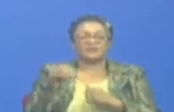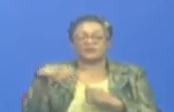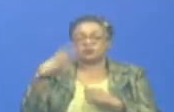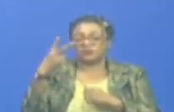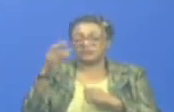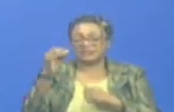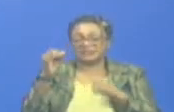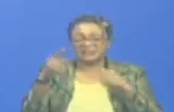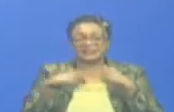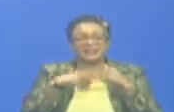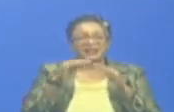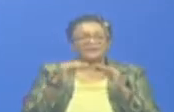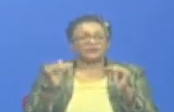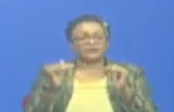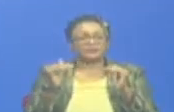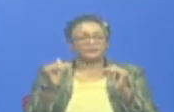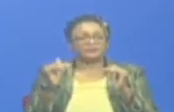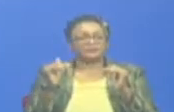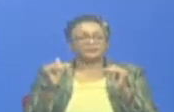2016 level.